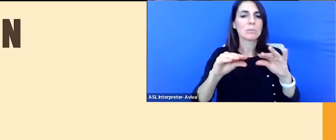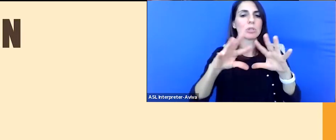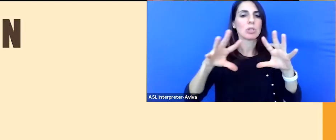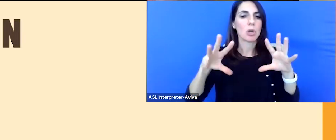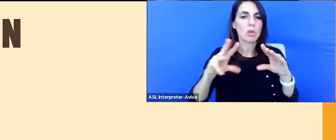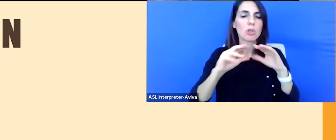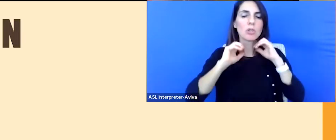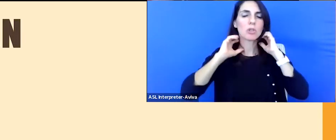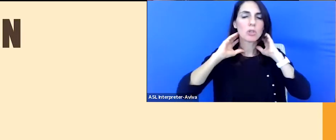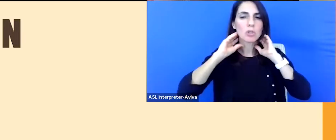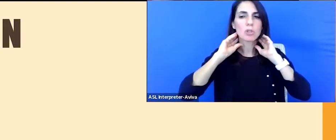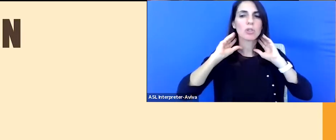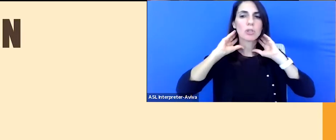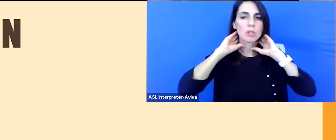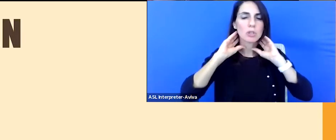massaging and touching